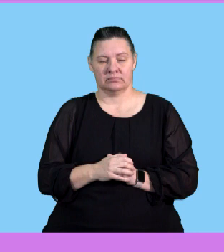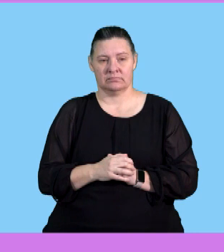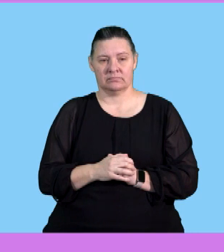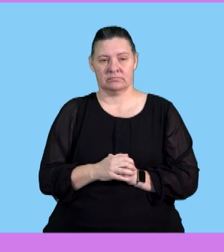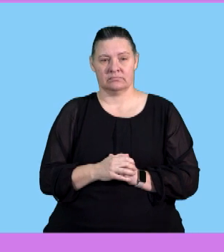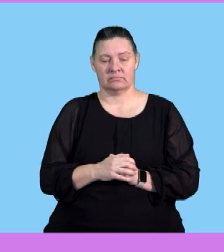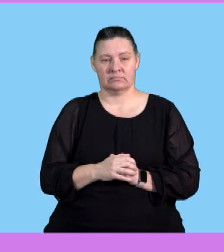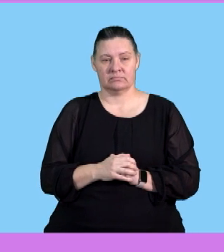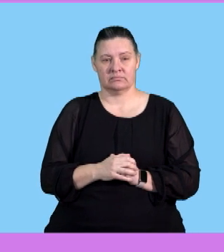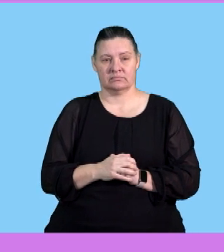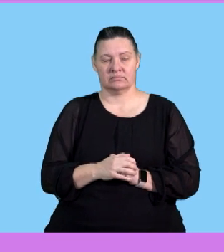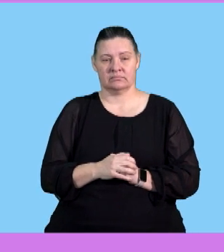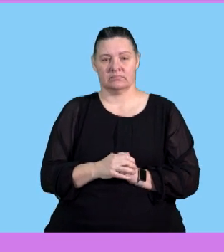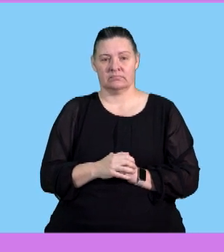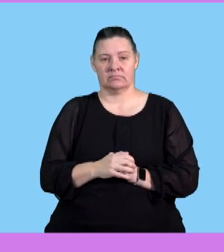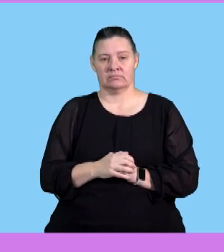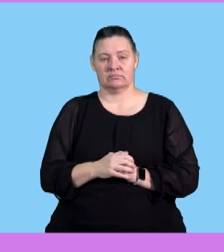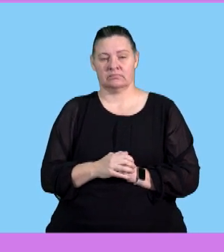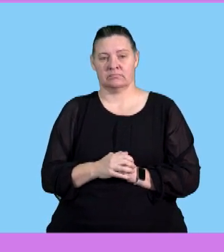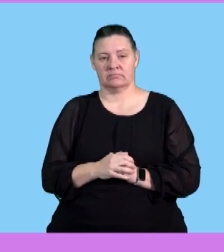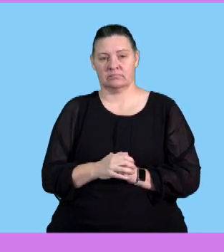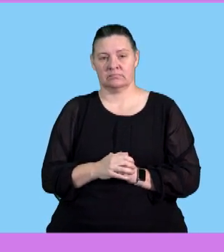326.7 cents plus